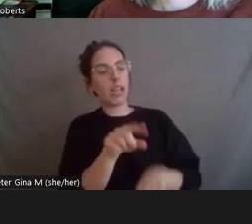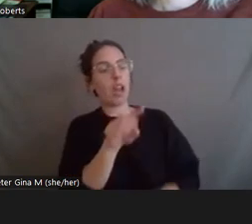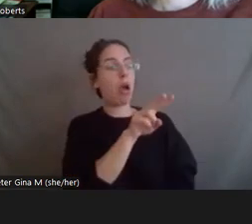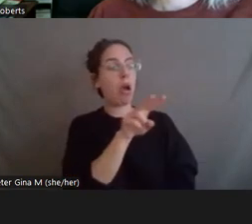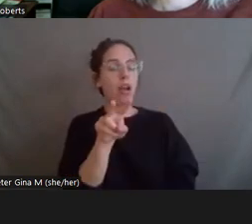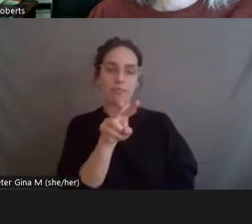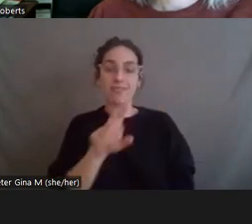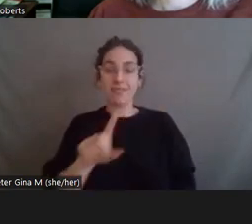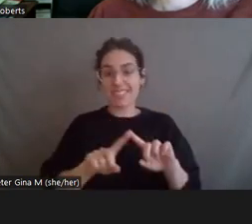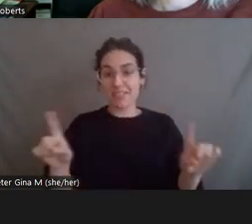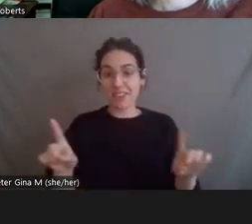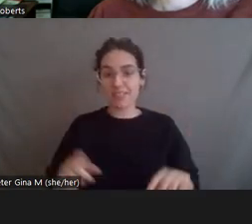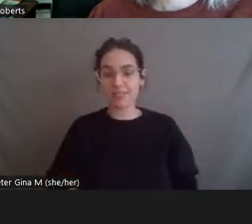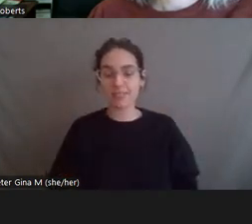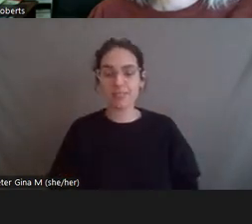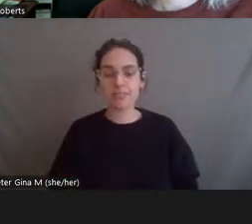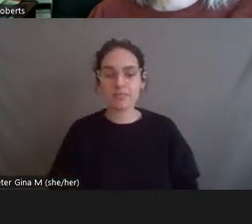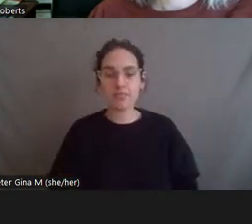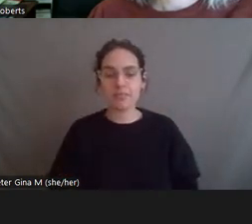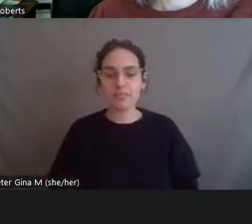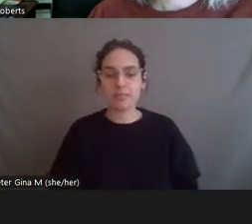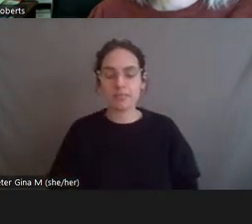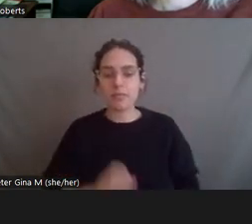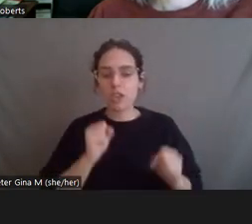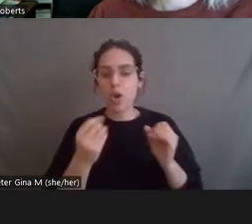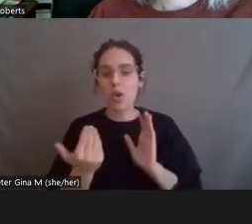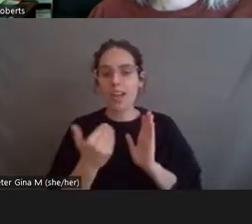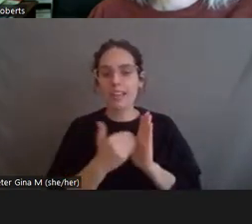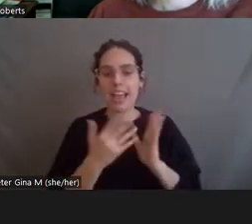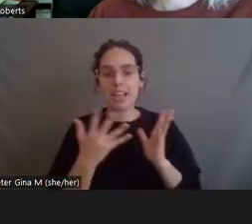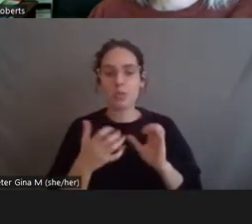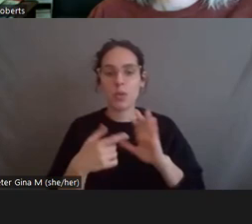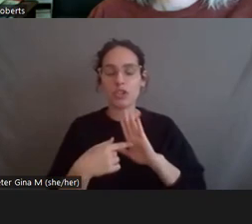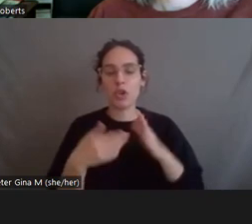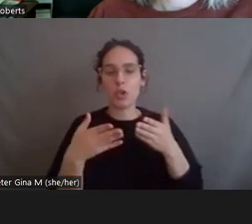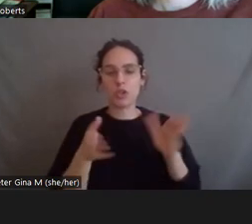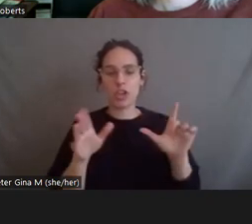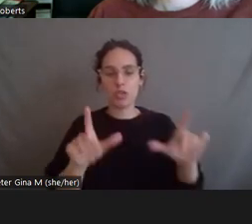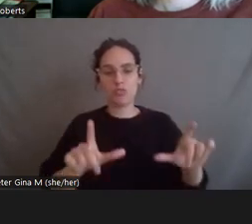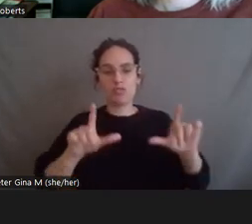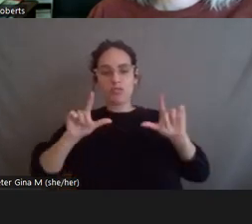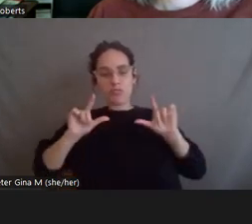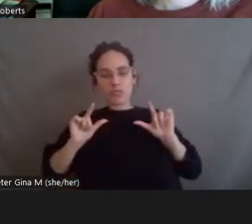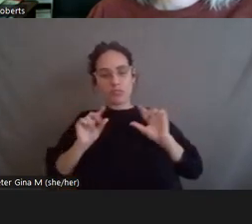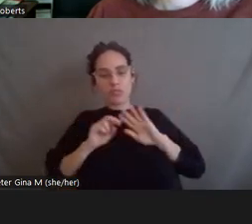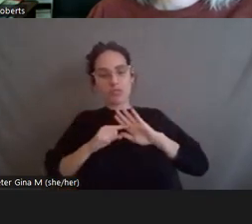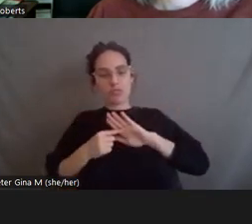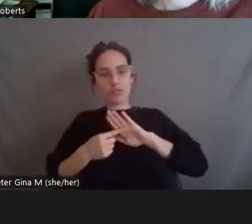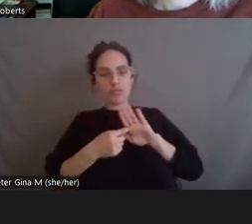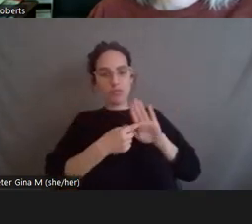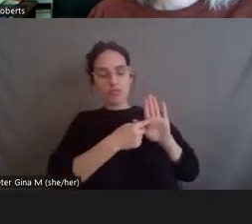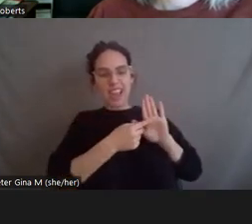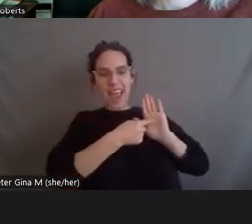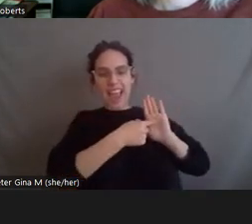So some very nice work here as well. Again, just kind of a nice big overview picture of the